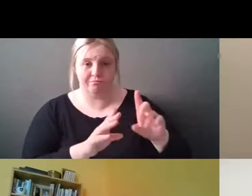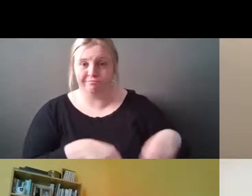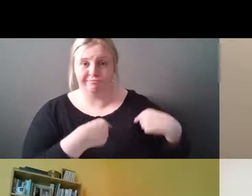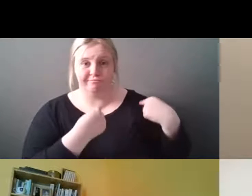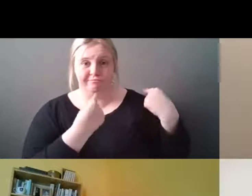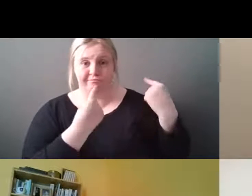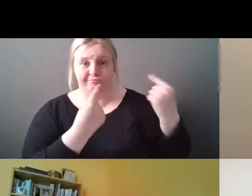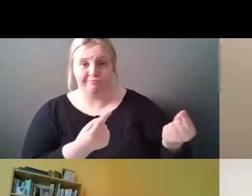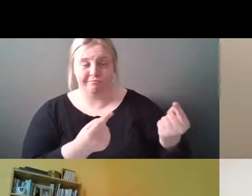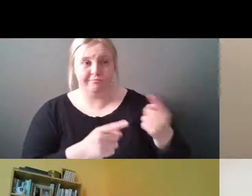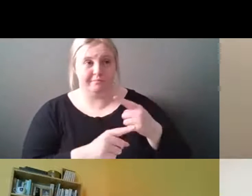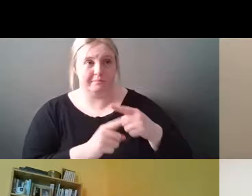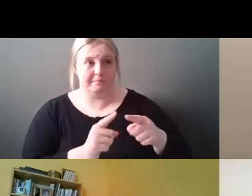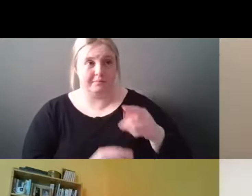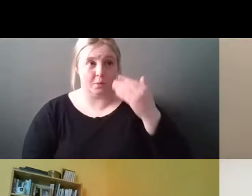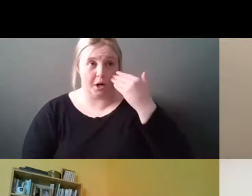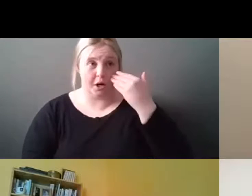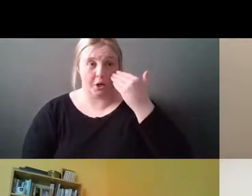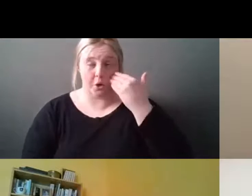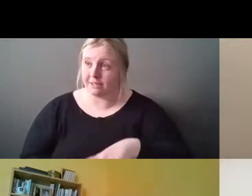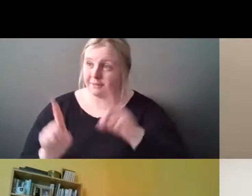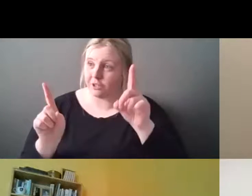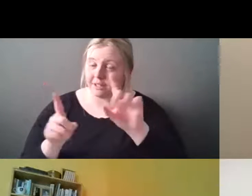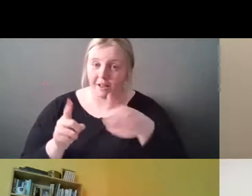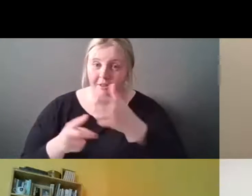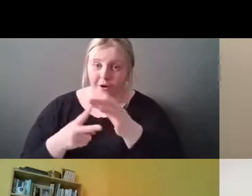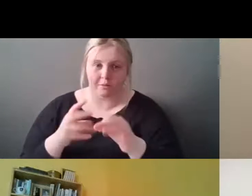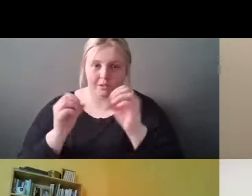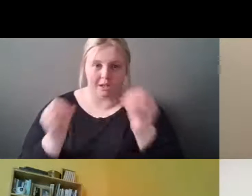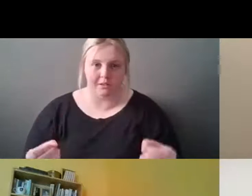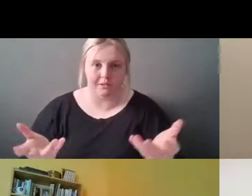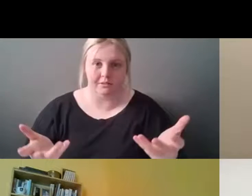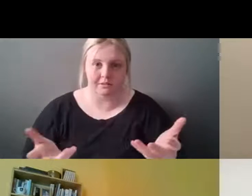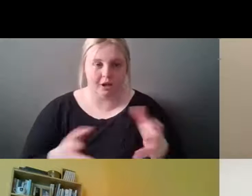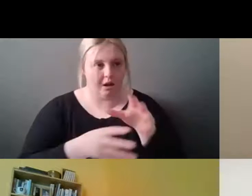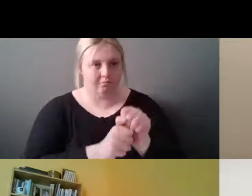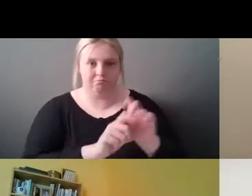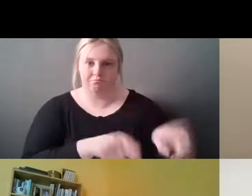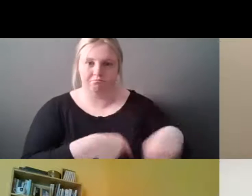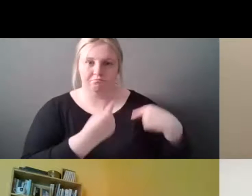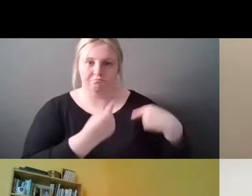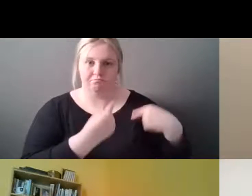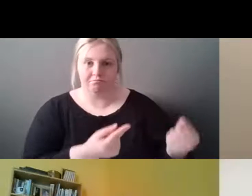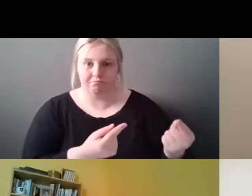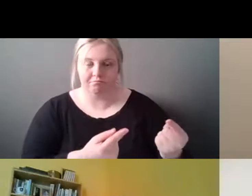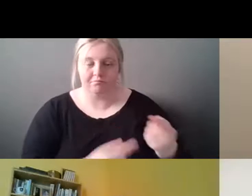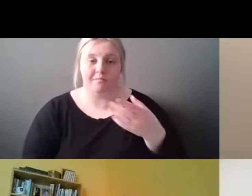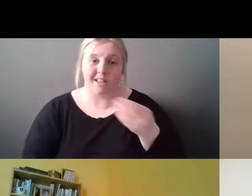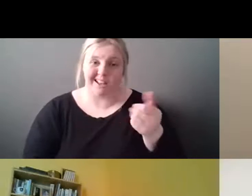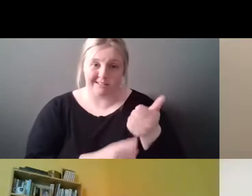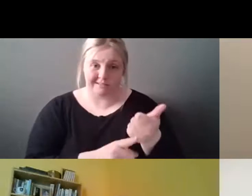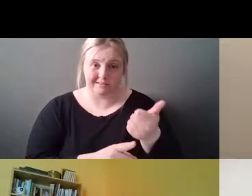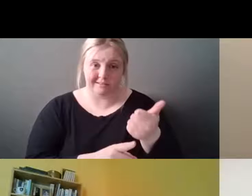things, and they don't know how to engage differently. And they've become